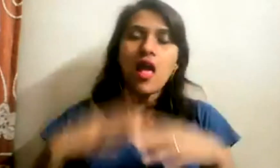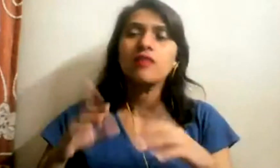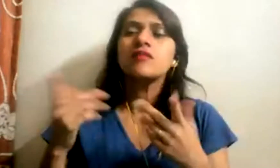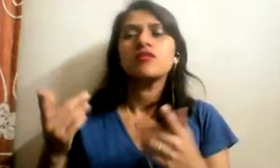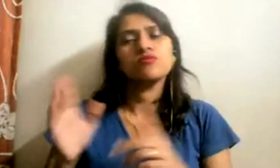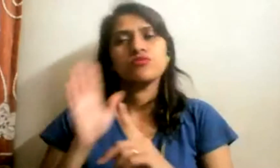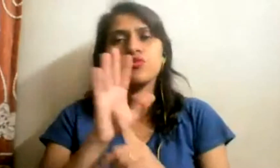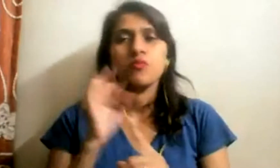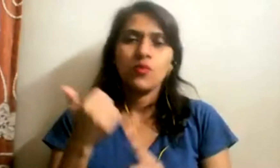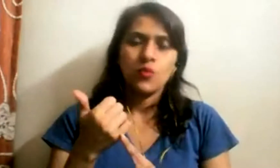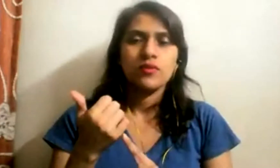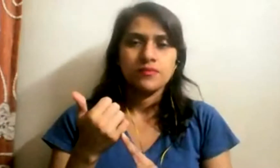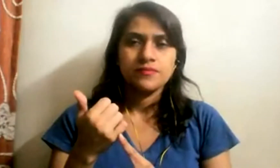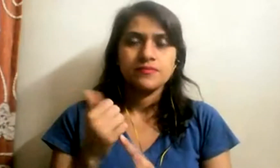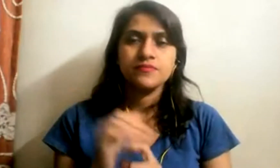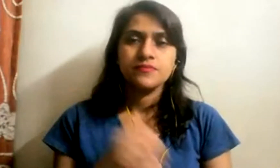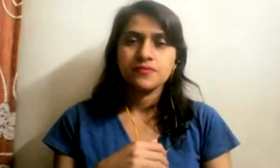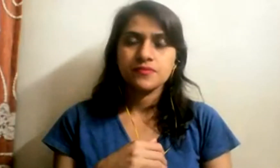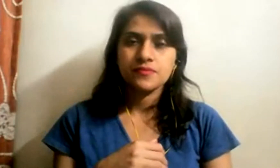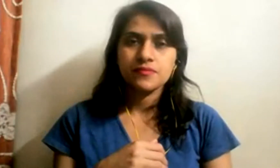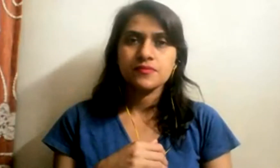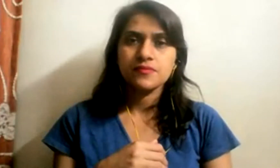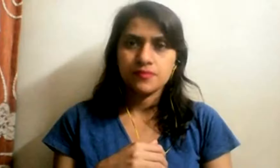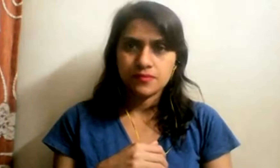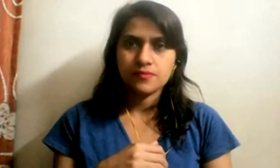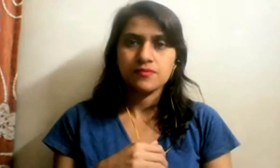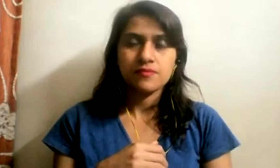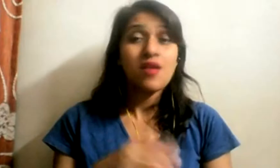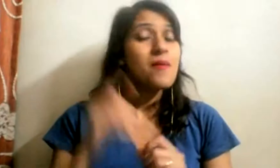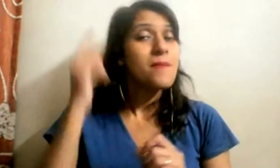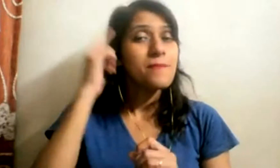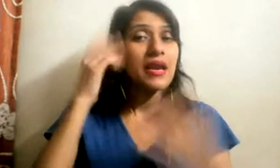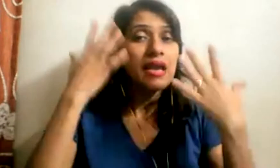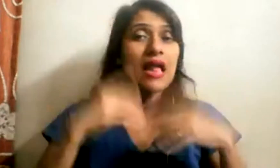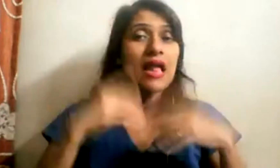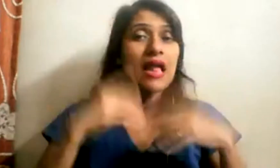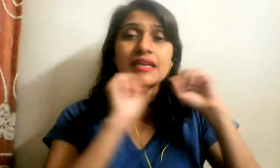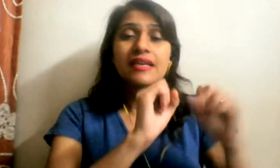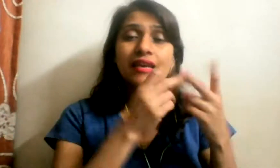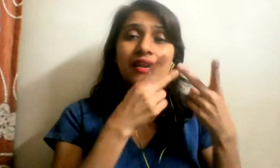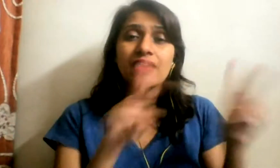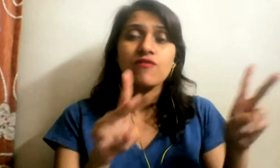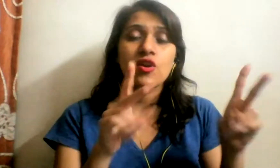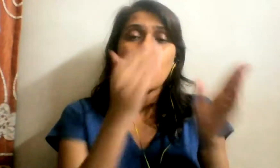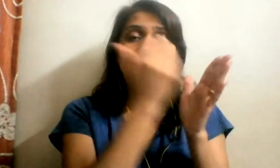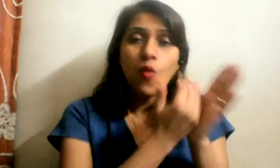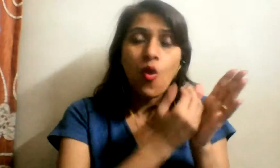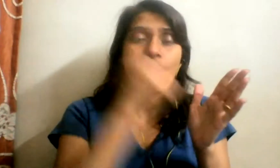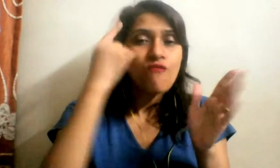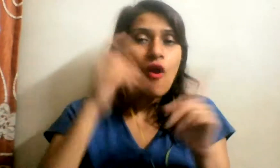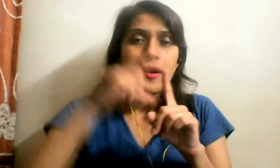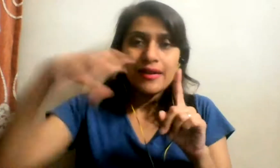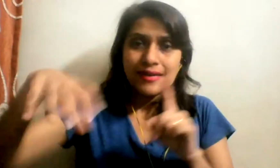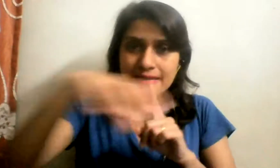mental health has different programs at the national and the state level and at the district level